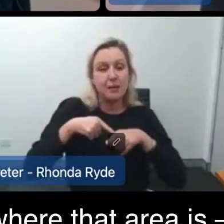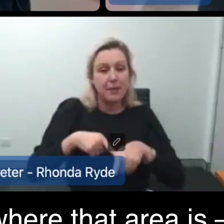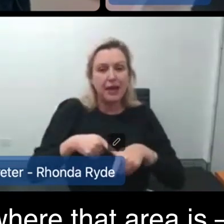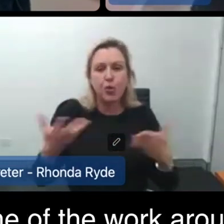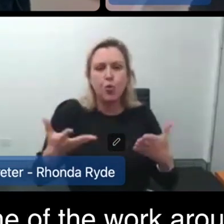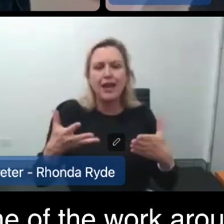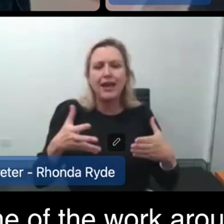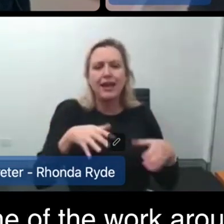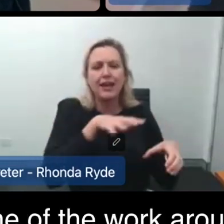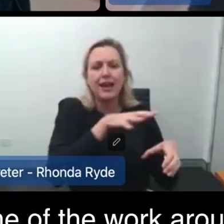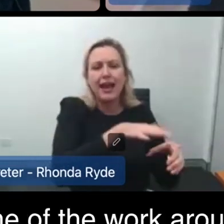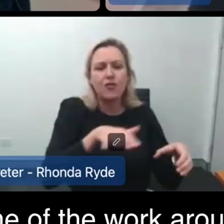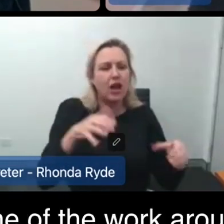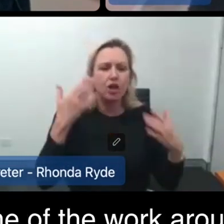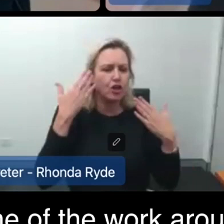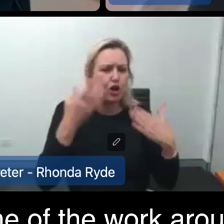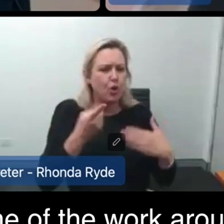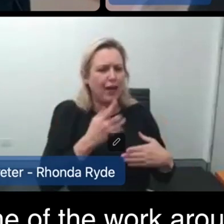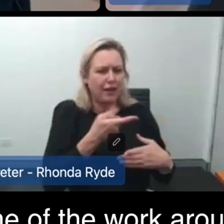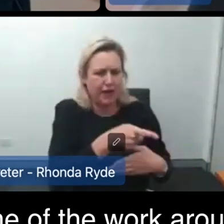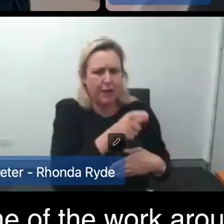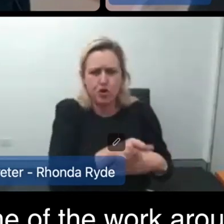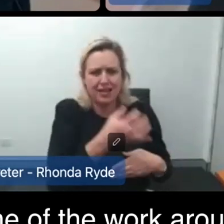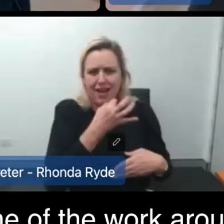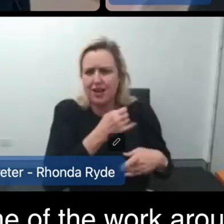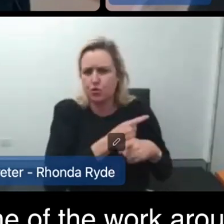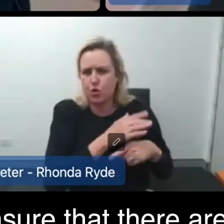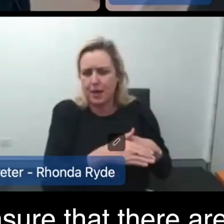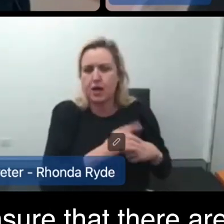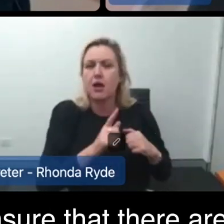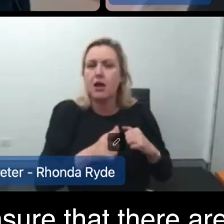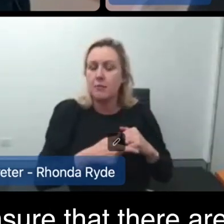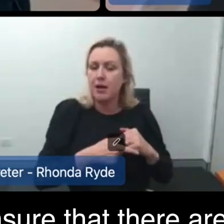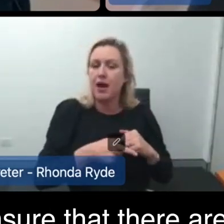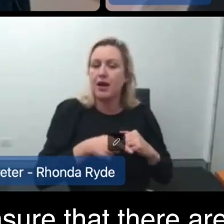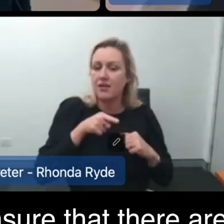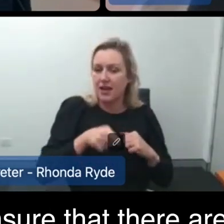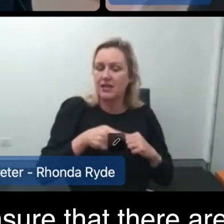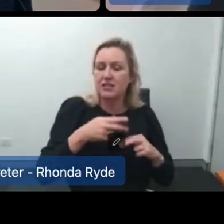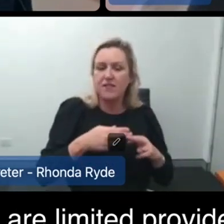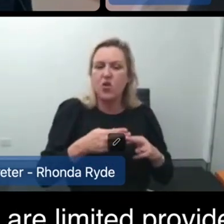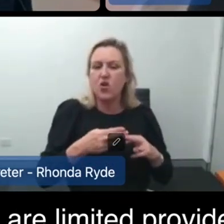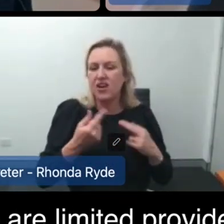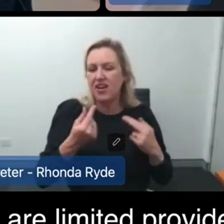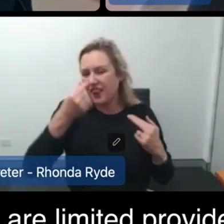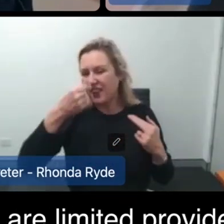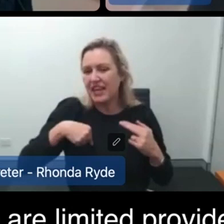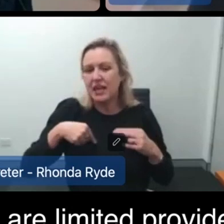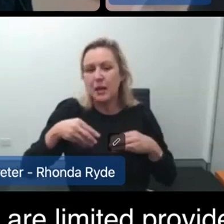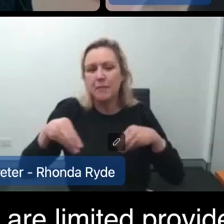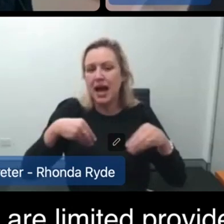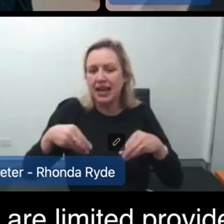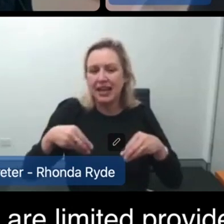area is, not clear, this is where some of the work around thin markets can go, just to ensure that there are services